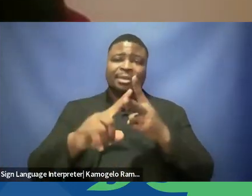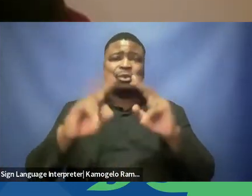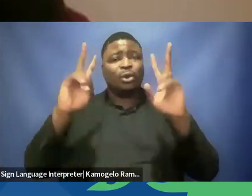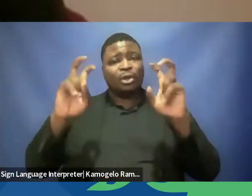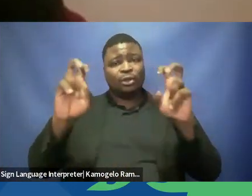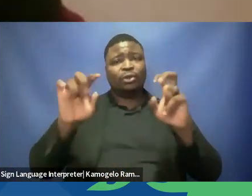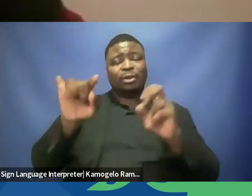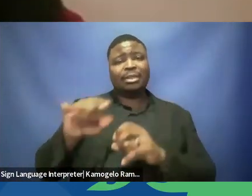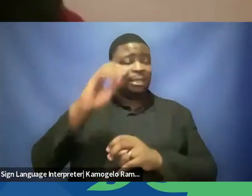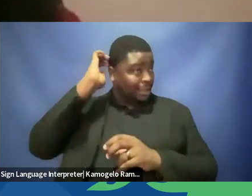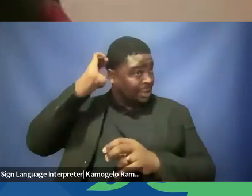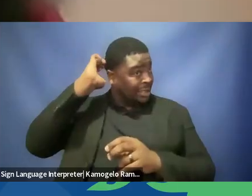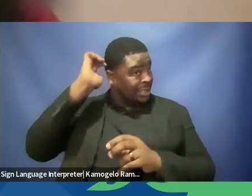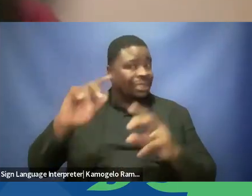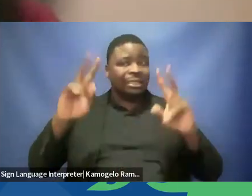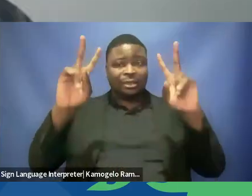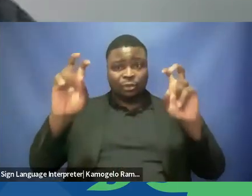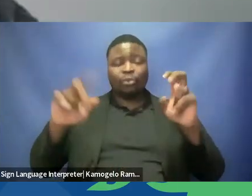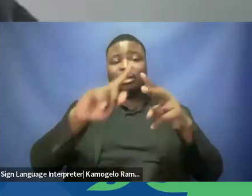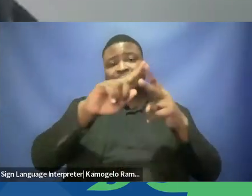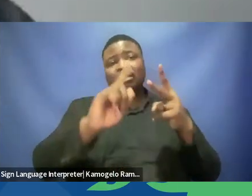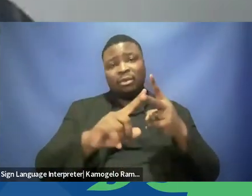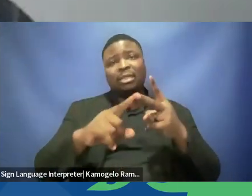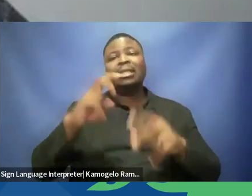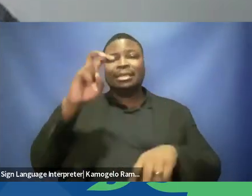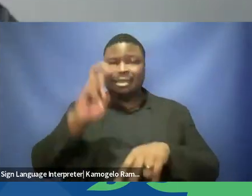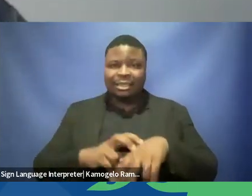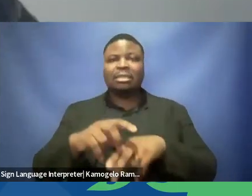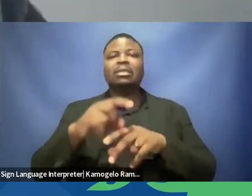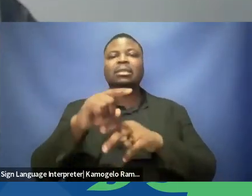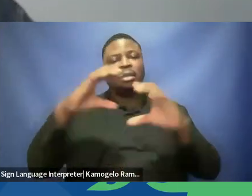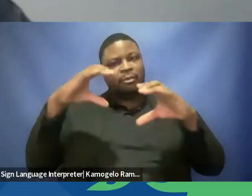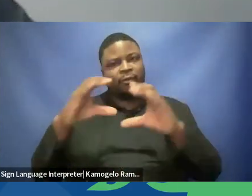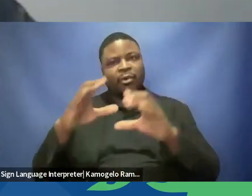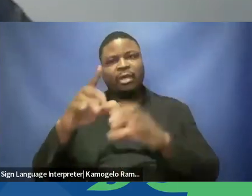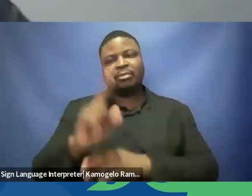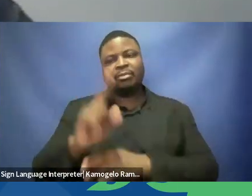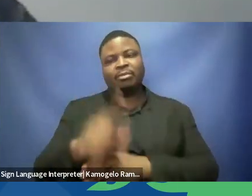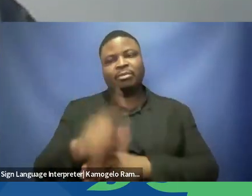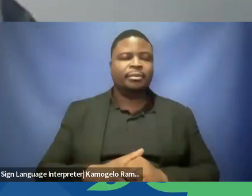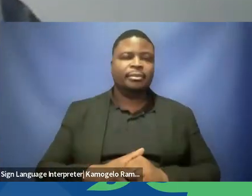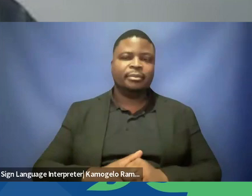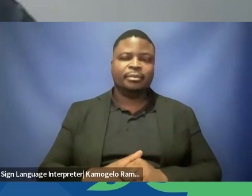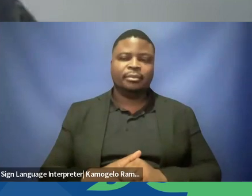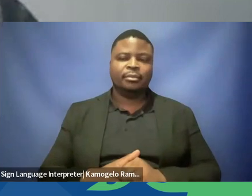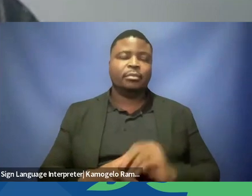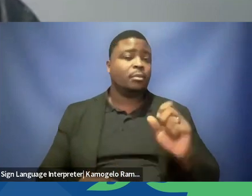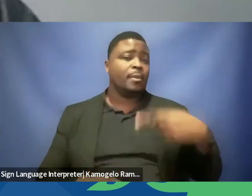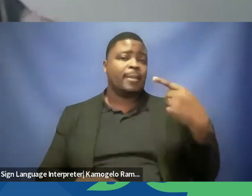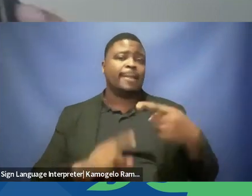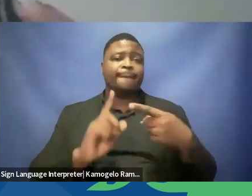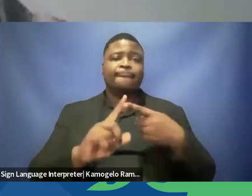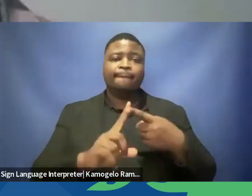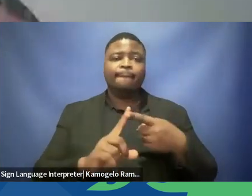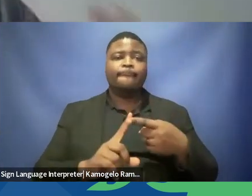Naeem, if you don't mind touching base on. So thank you for that. It's a good question. The first one, we speak about the polydrug use in